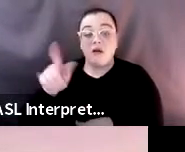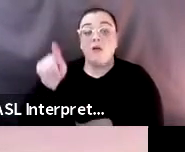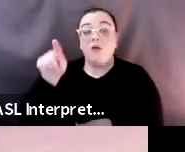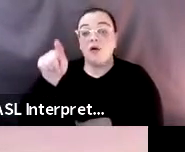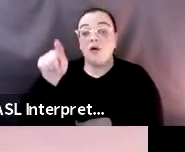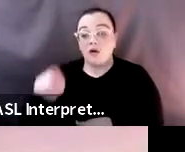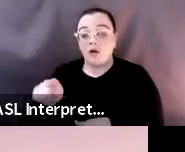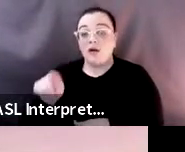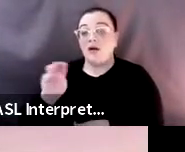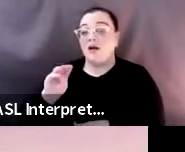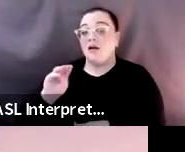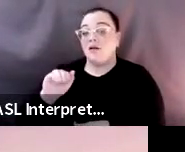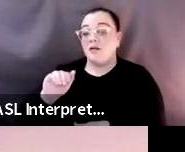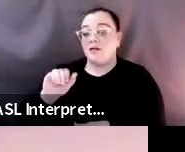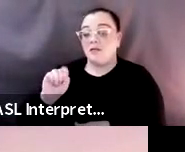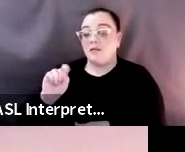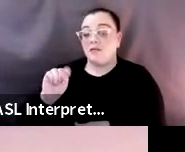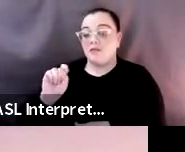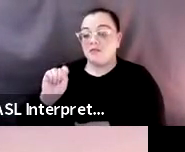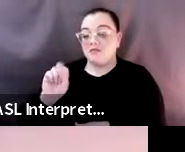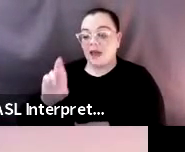to master file.